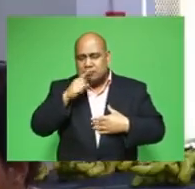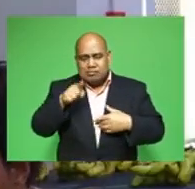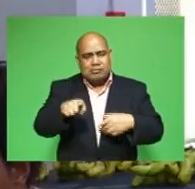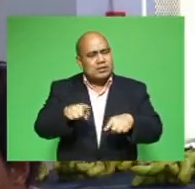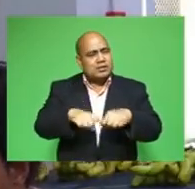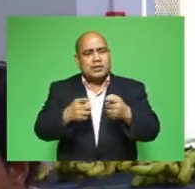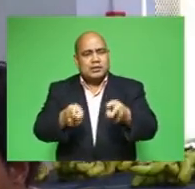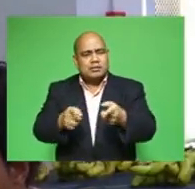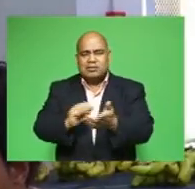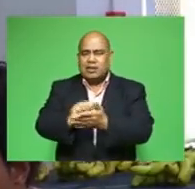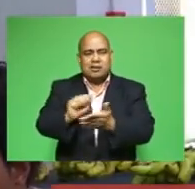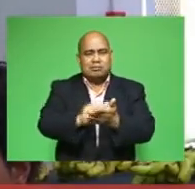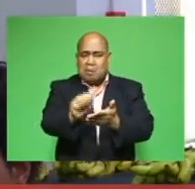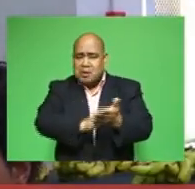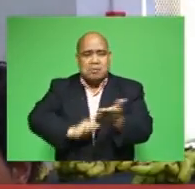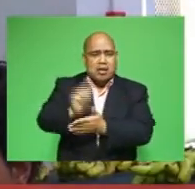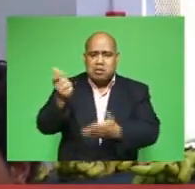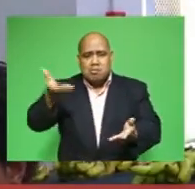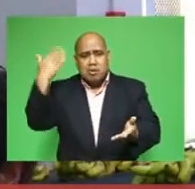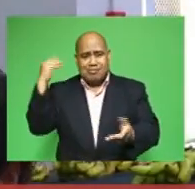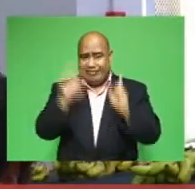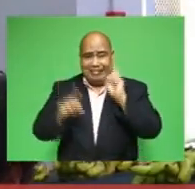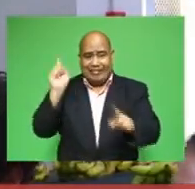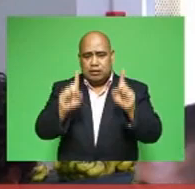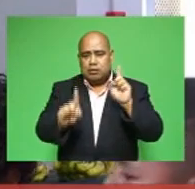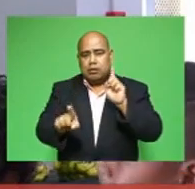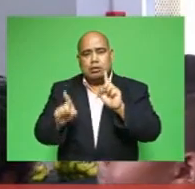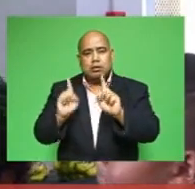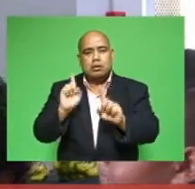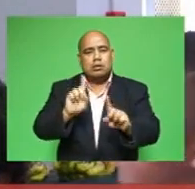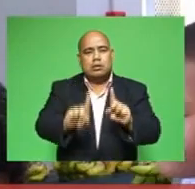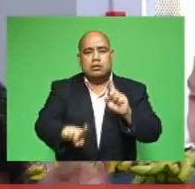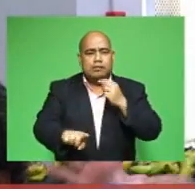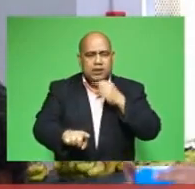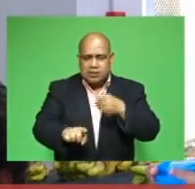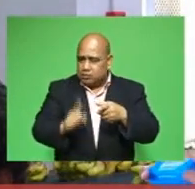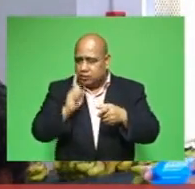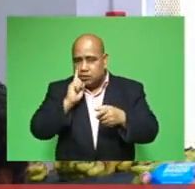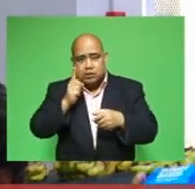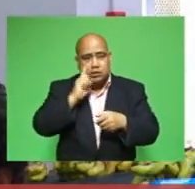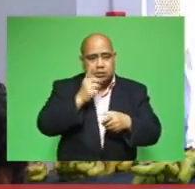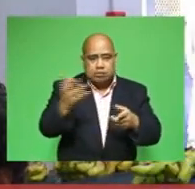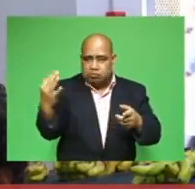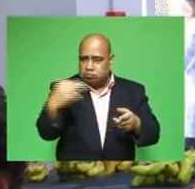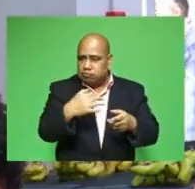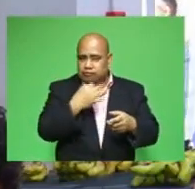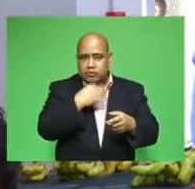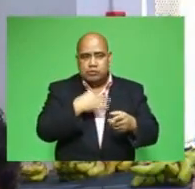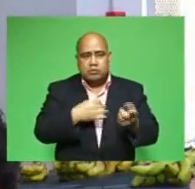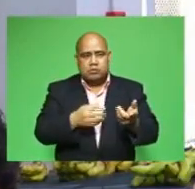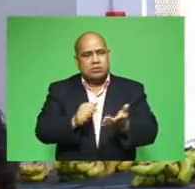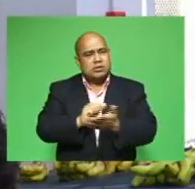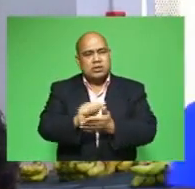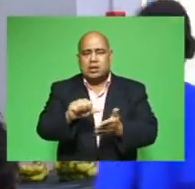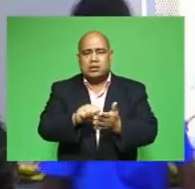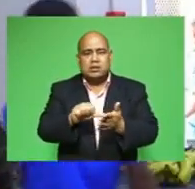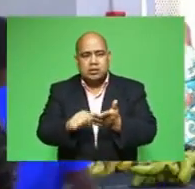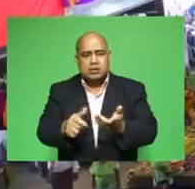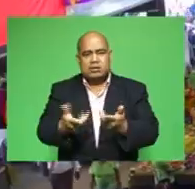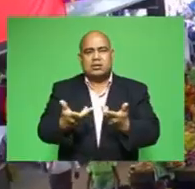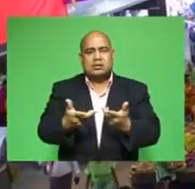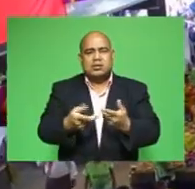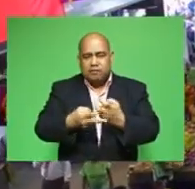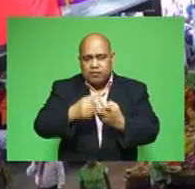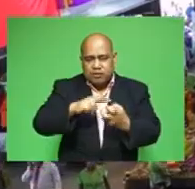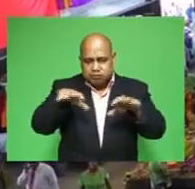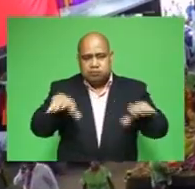To me, what I see for those who come and sell the fresh produce, because there's not many people coming to buy, and these are